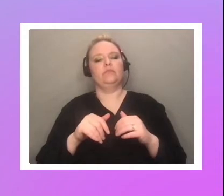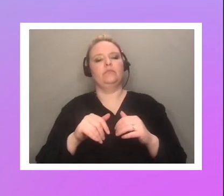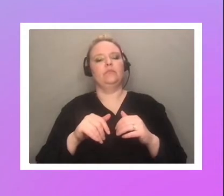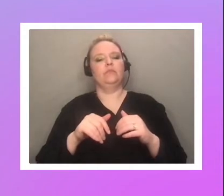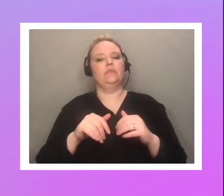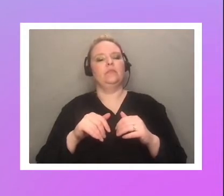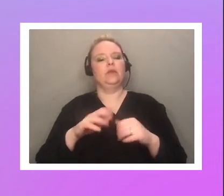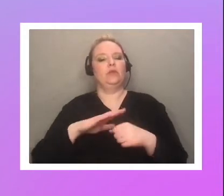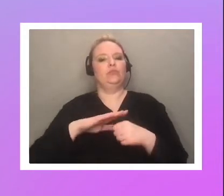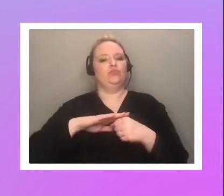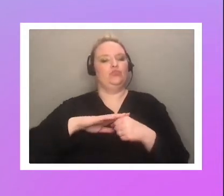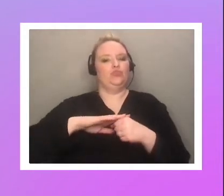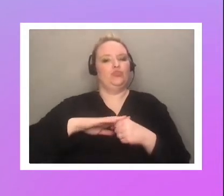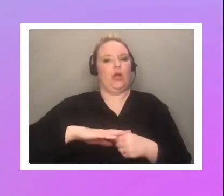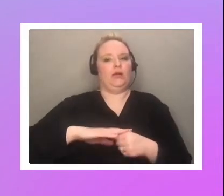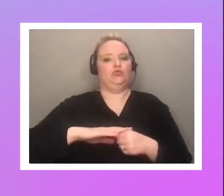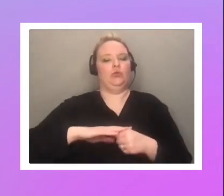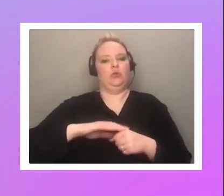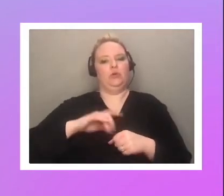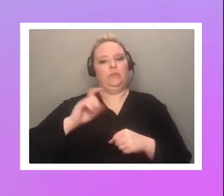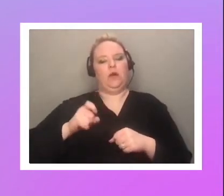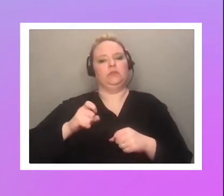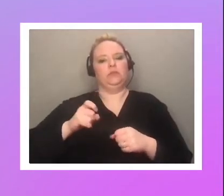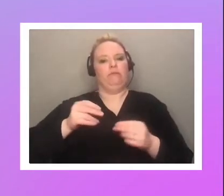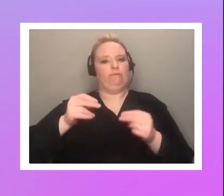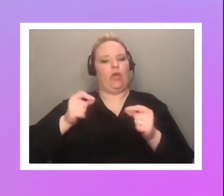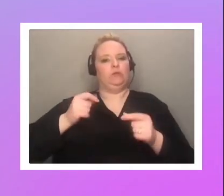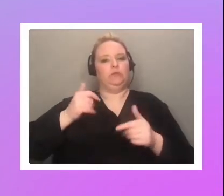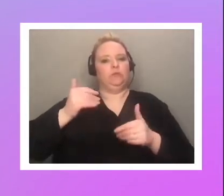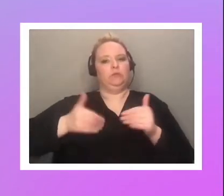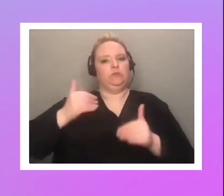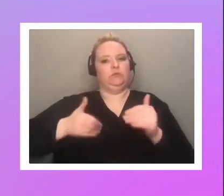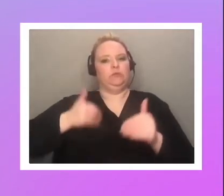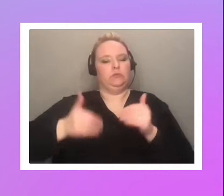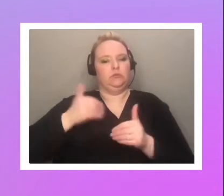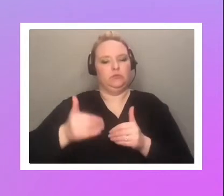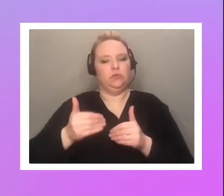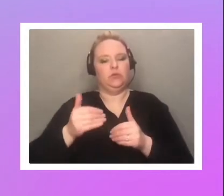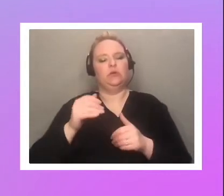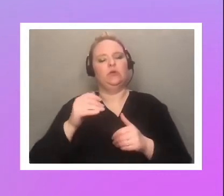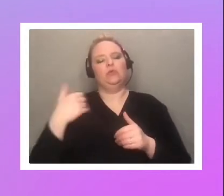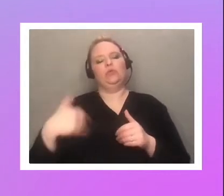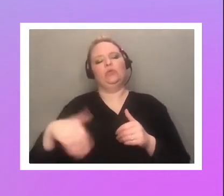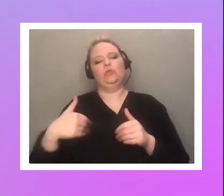pressure to automate fast and everything. I mean, it's something that plagues